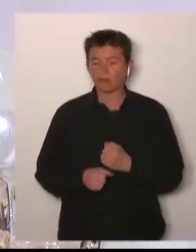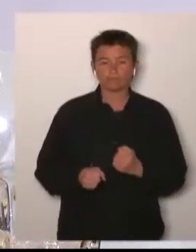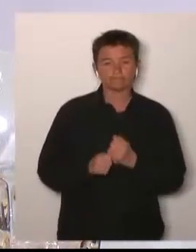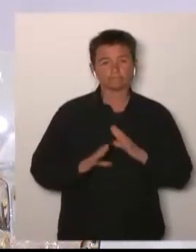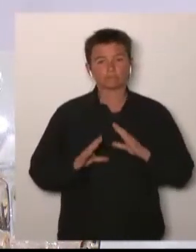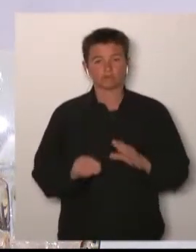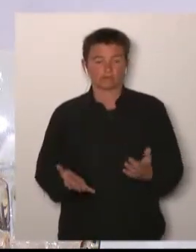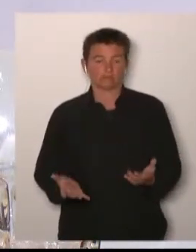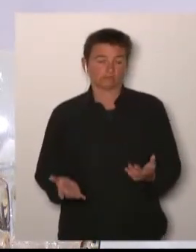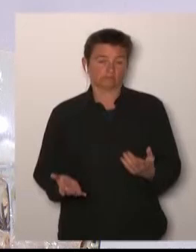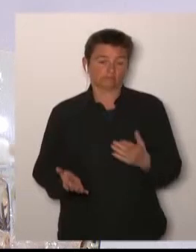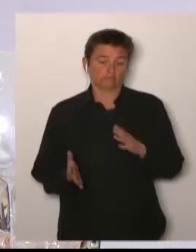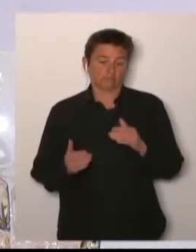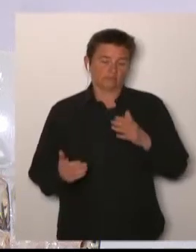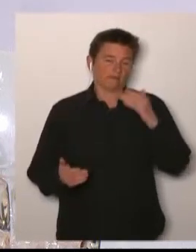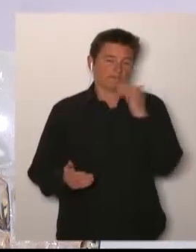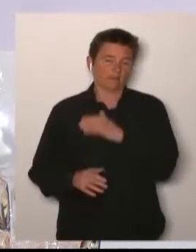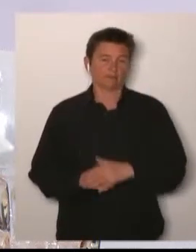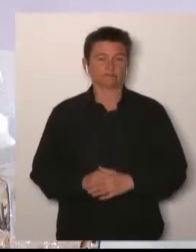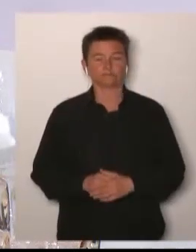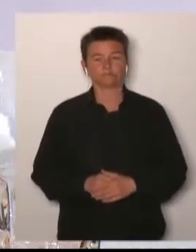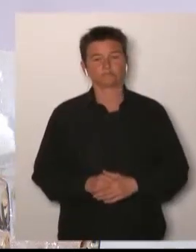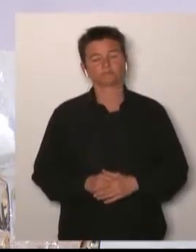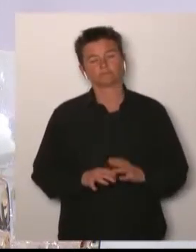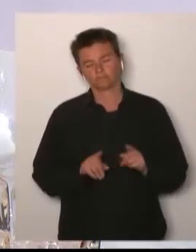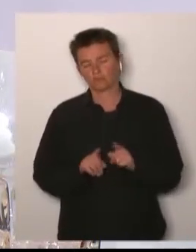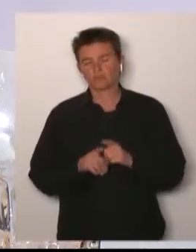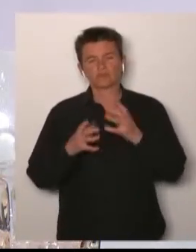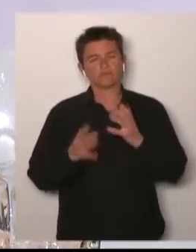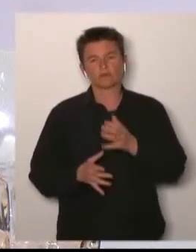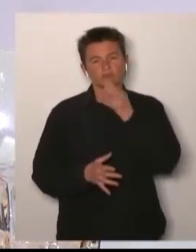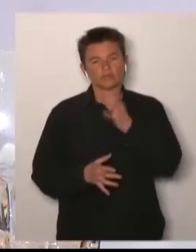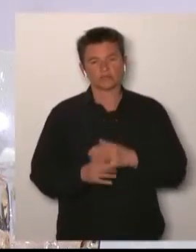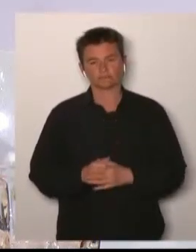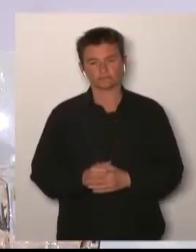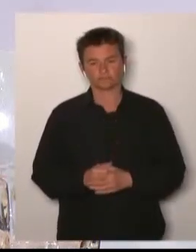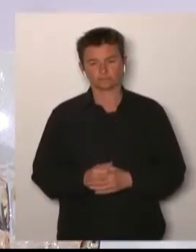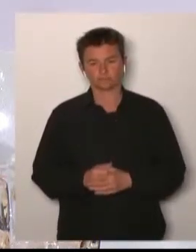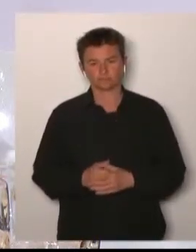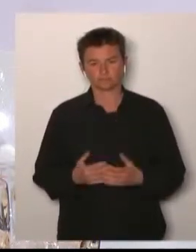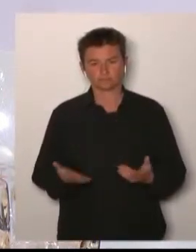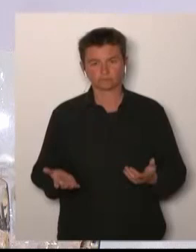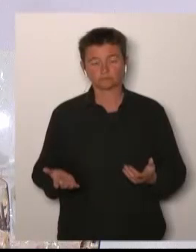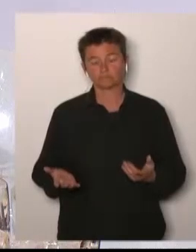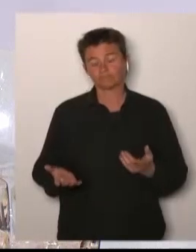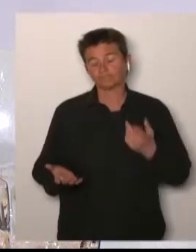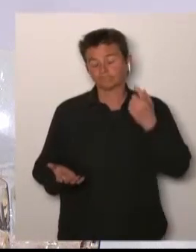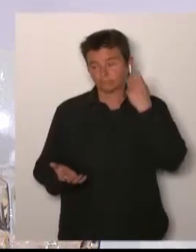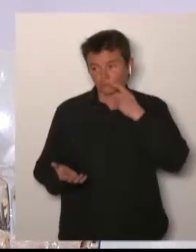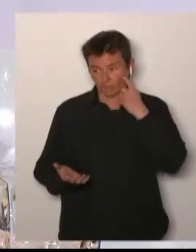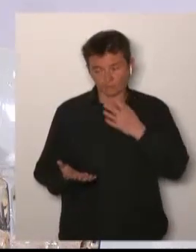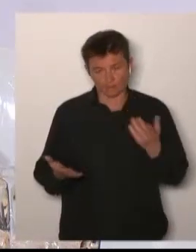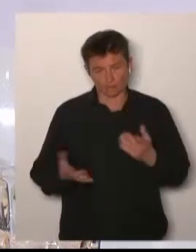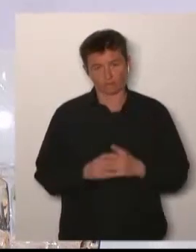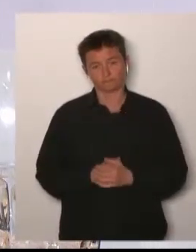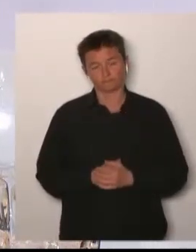well. But what I mean to say is that in the end, at the end of the day, given that governance the instruments, and also